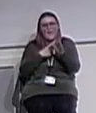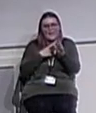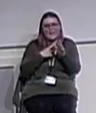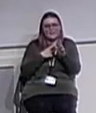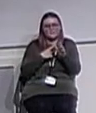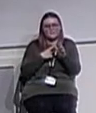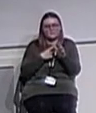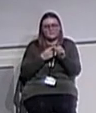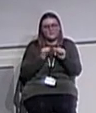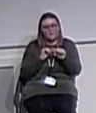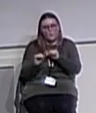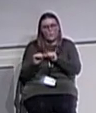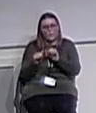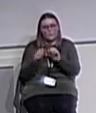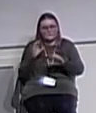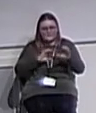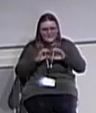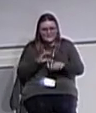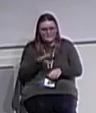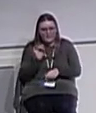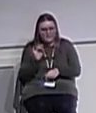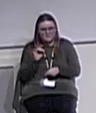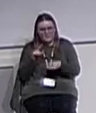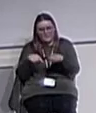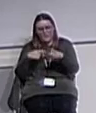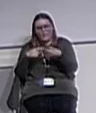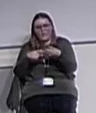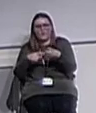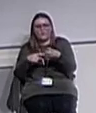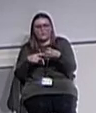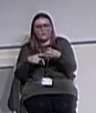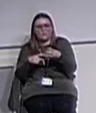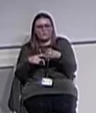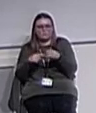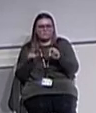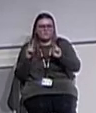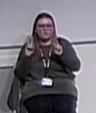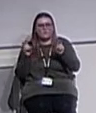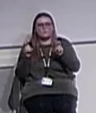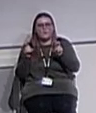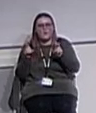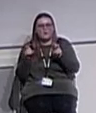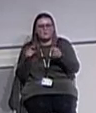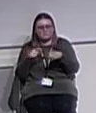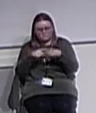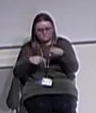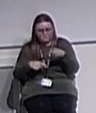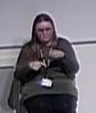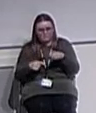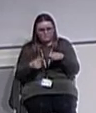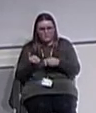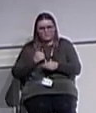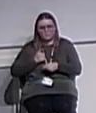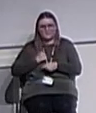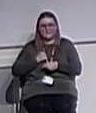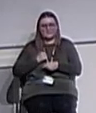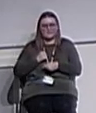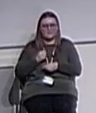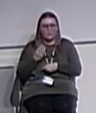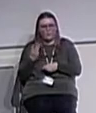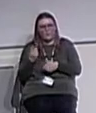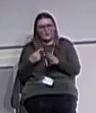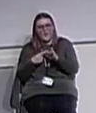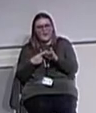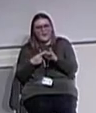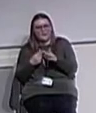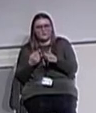sciences. And then whatever your third subject is, if you're predicted an A, we'll give you an offer of 3 A's. If you're predicted a B, we'll give you an offer of 2 A's and a